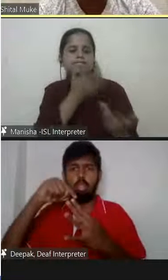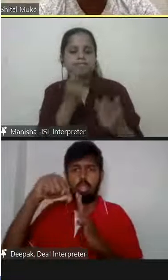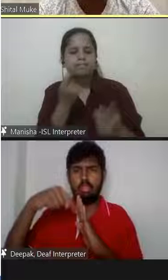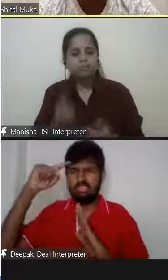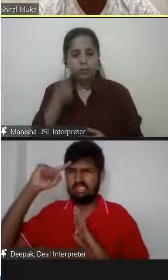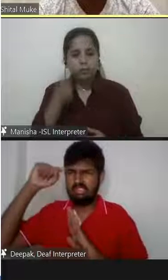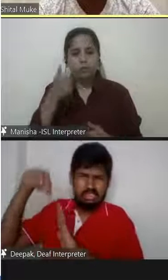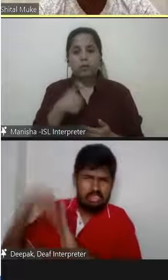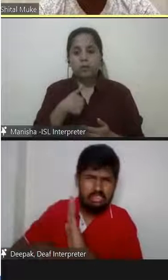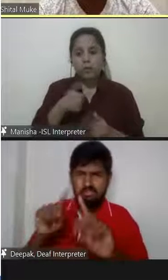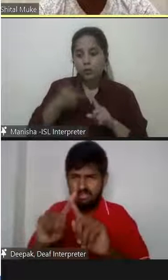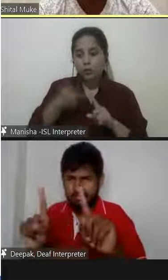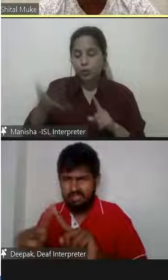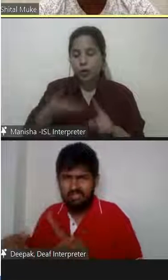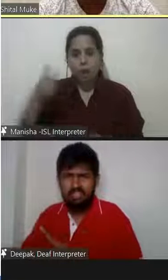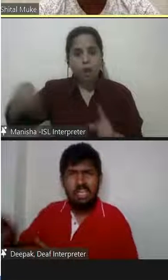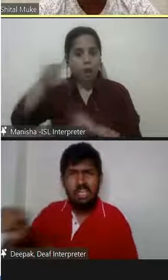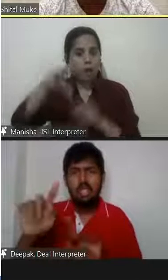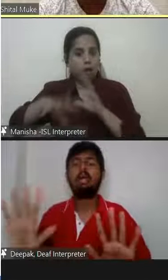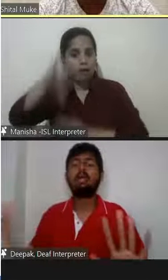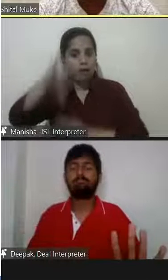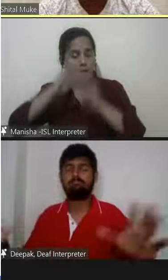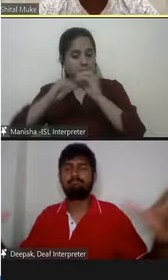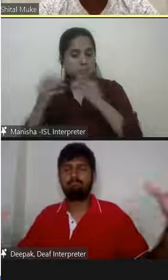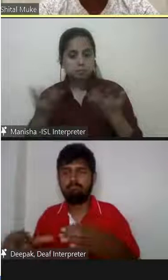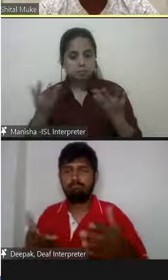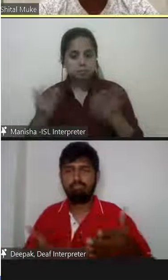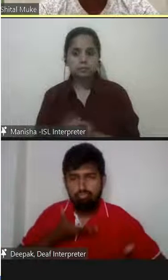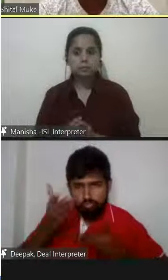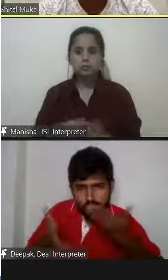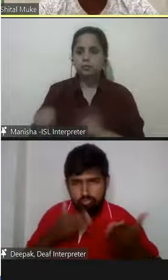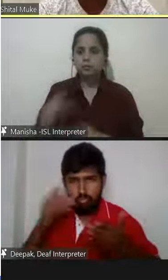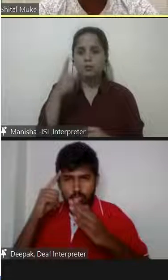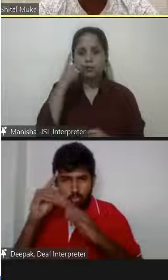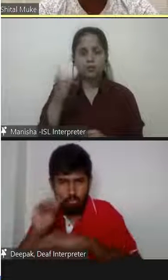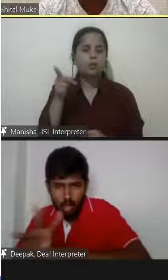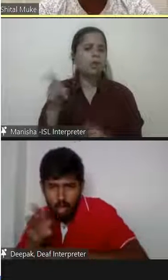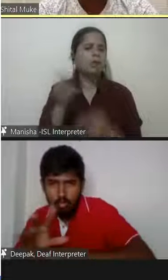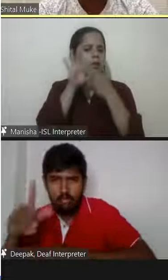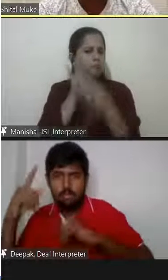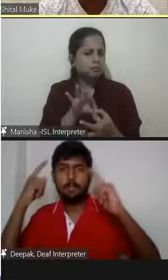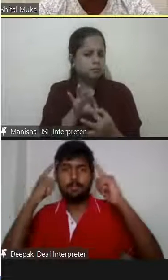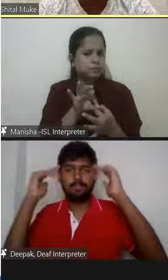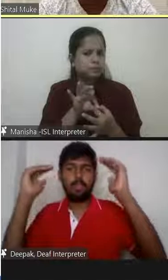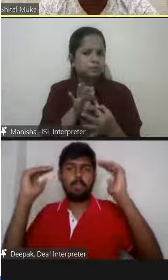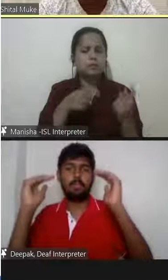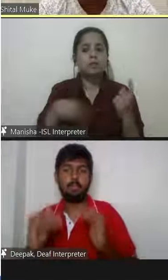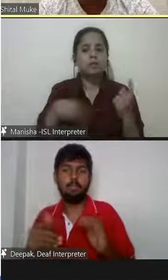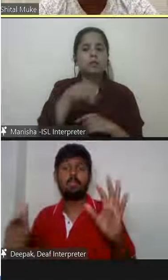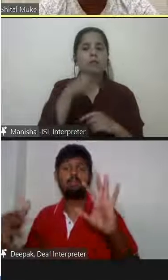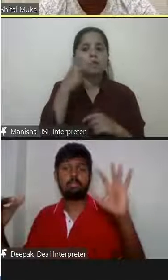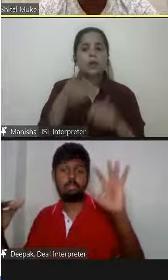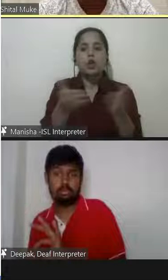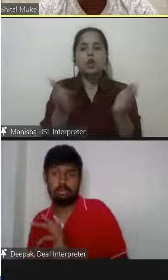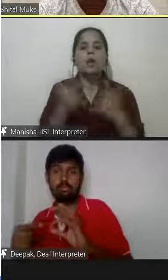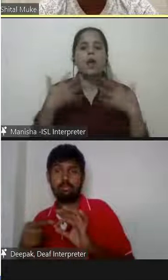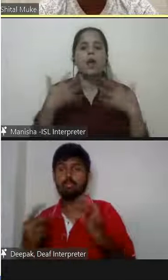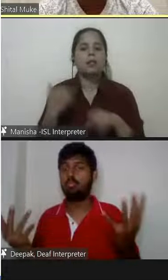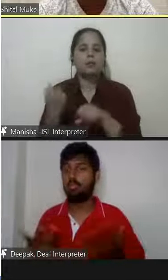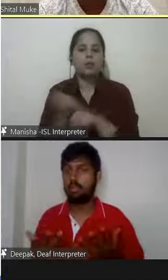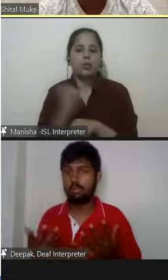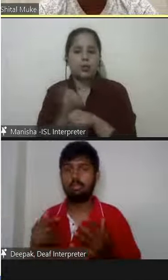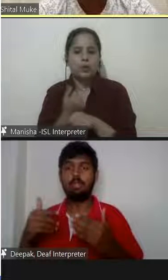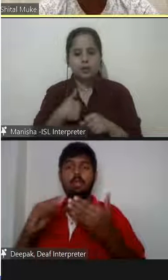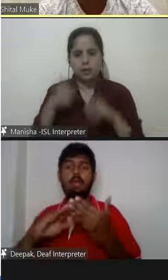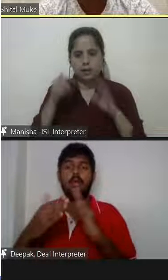work is enormous in context to the in context to the community health workers, and we have